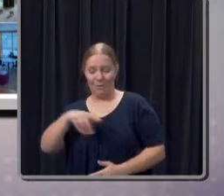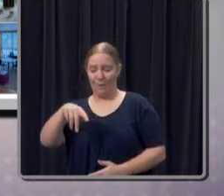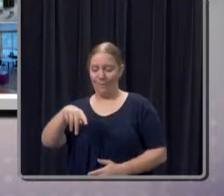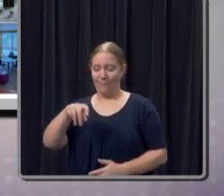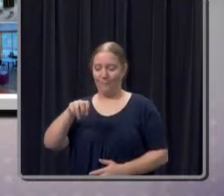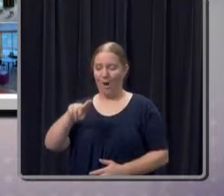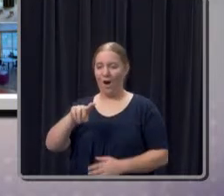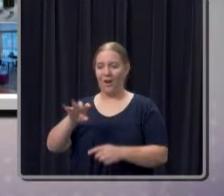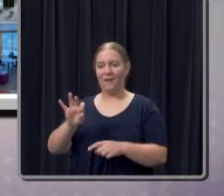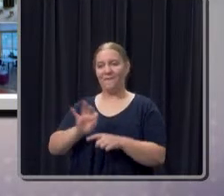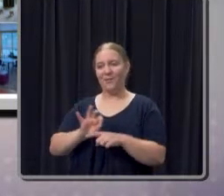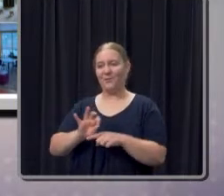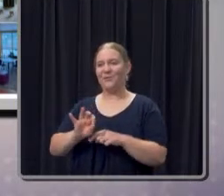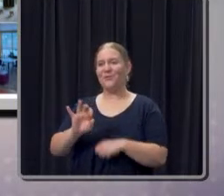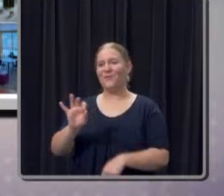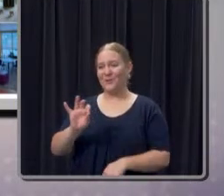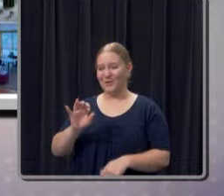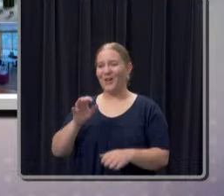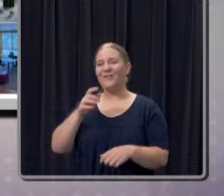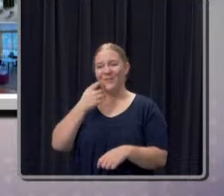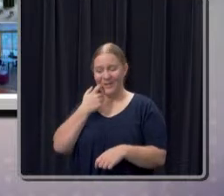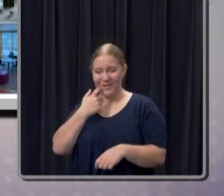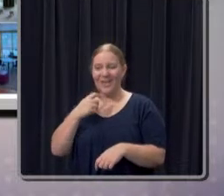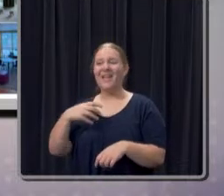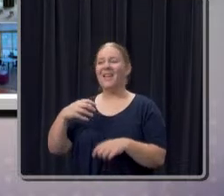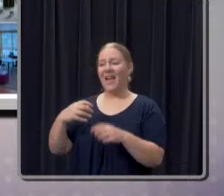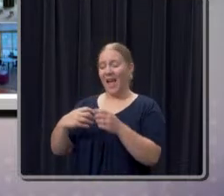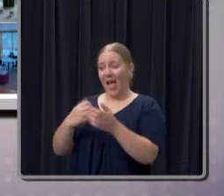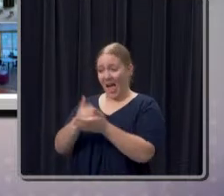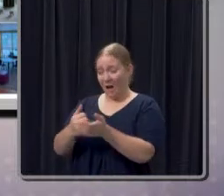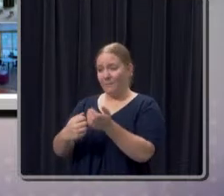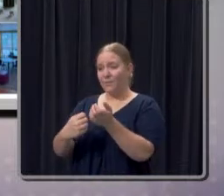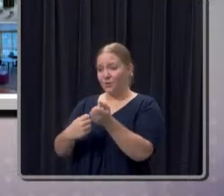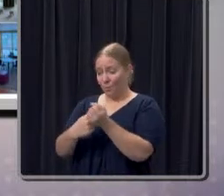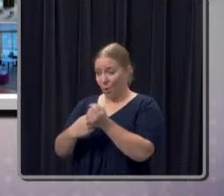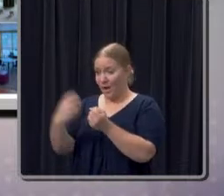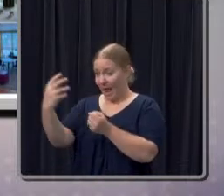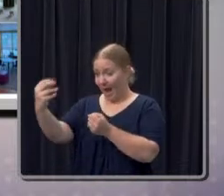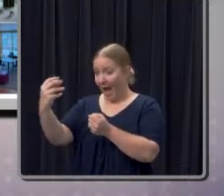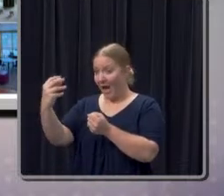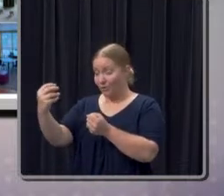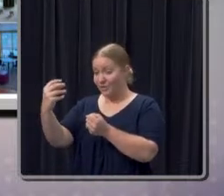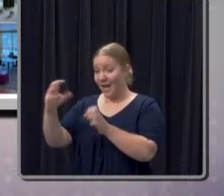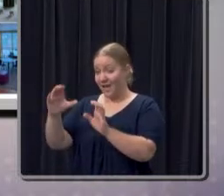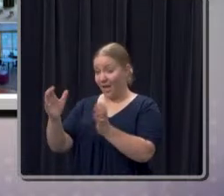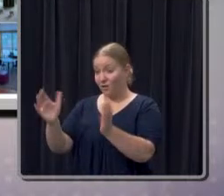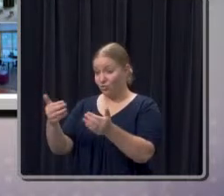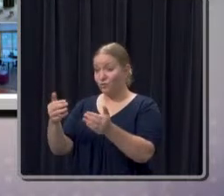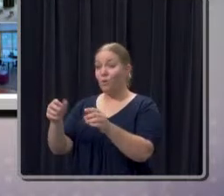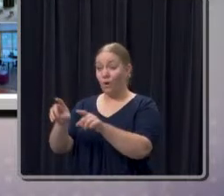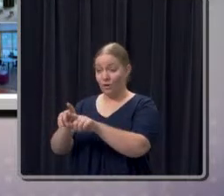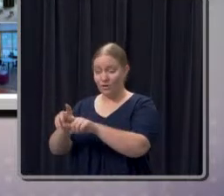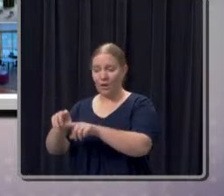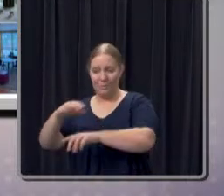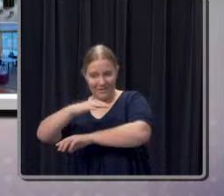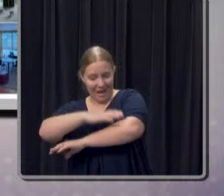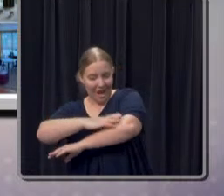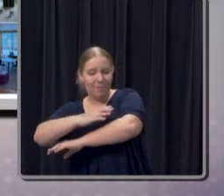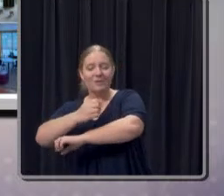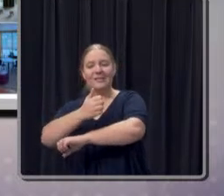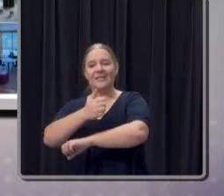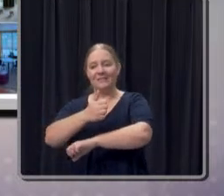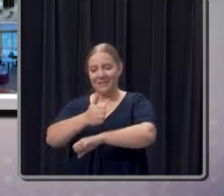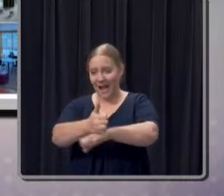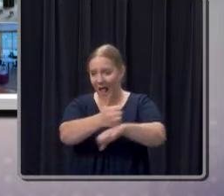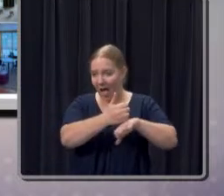lately. They help support an outdoor classroom up there with the concrete pad and then tables that we put down after